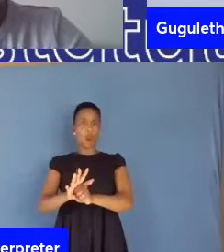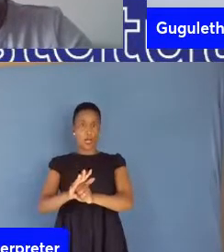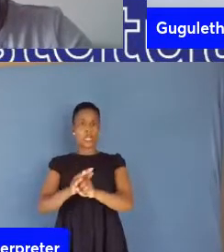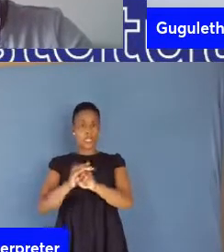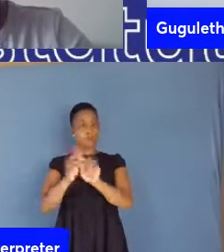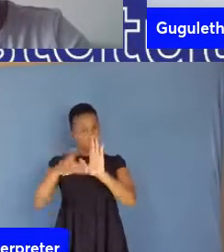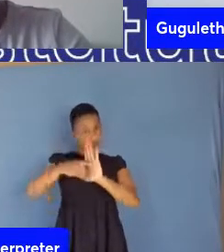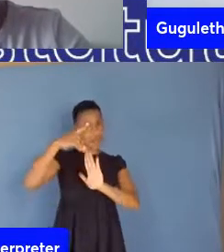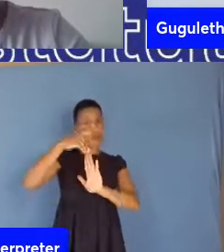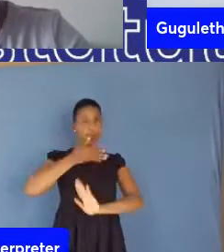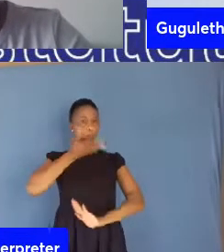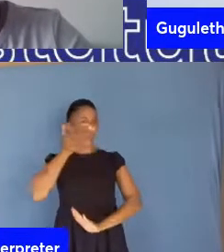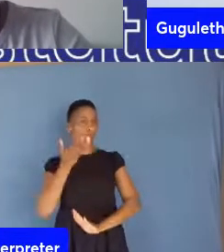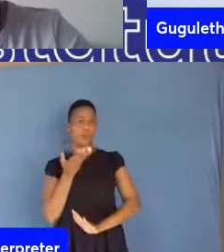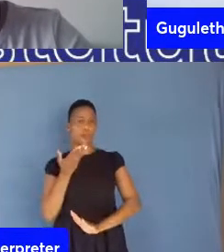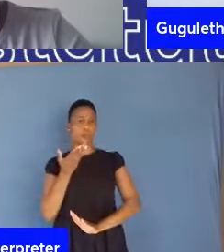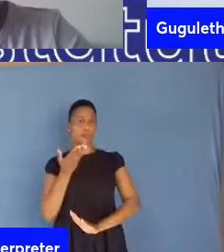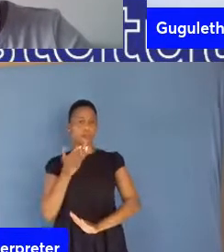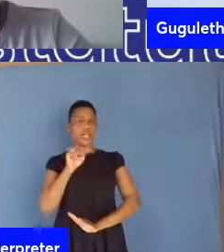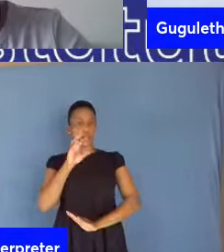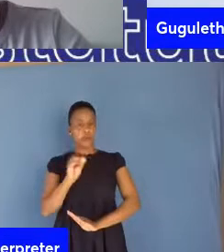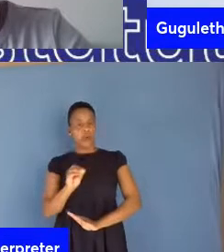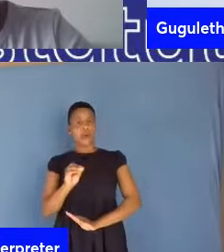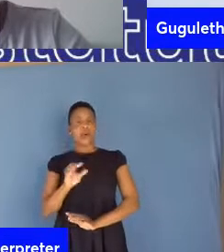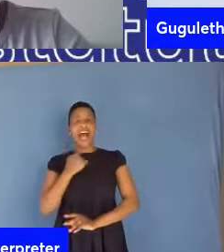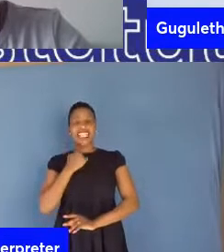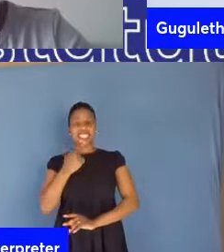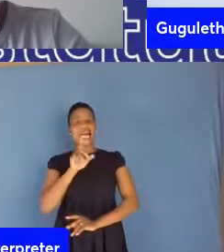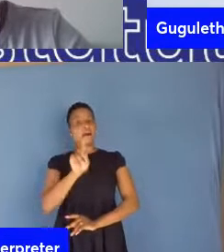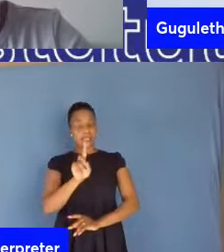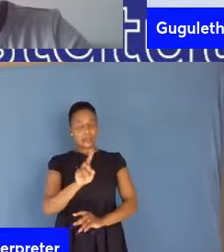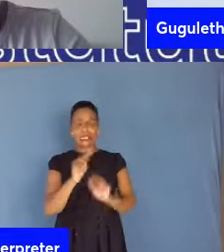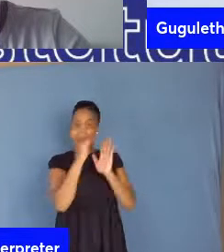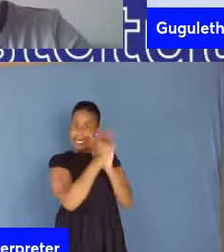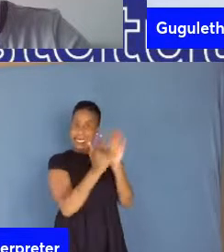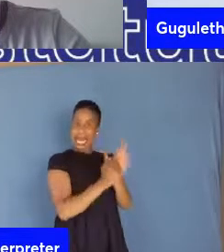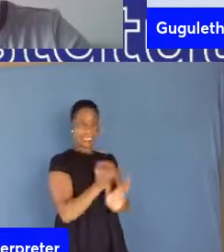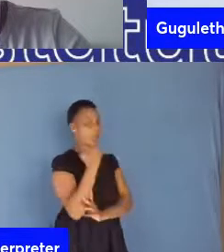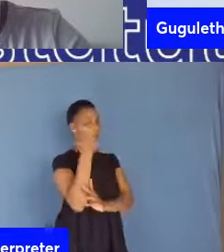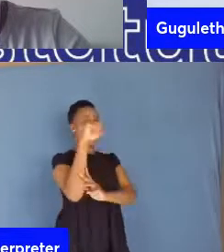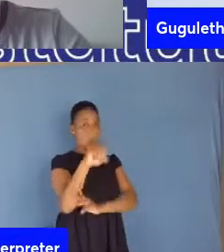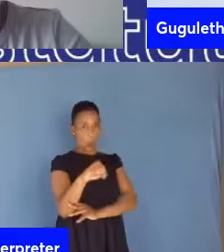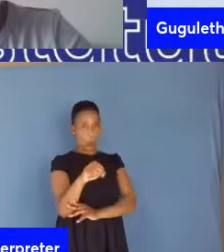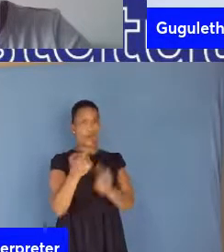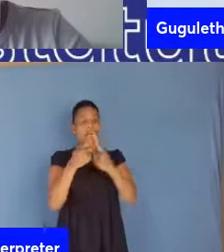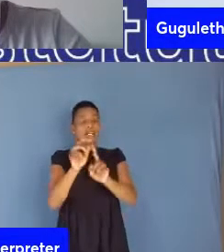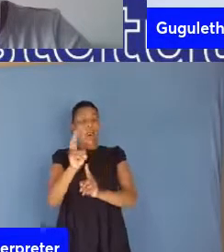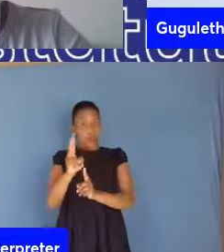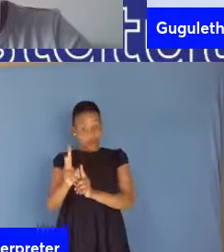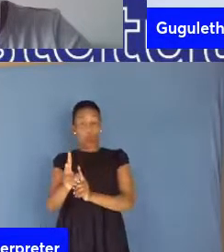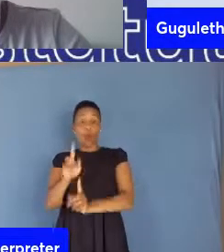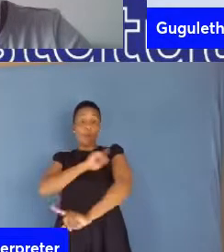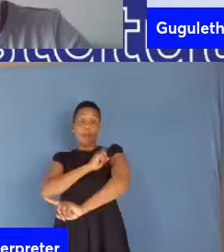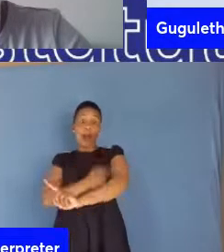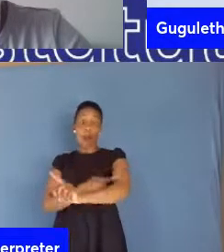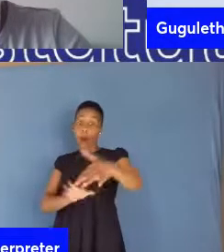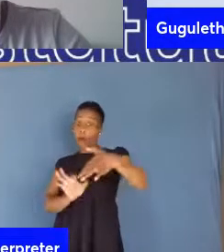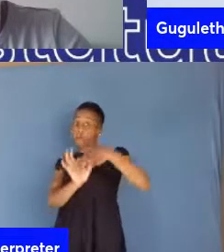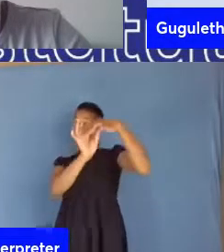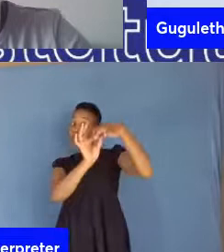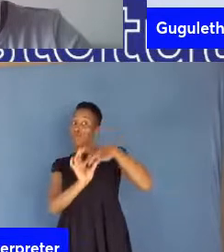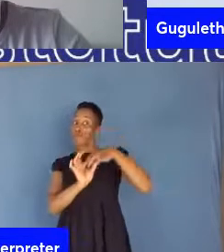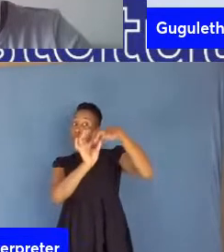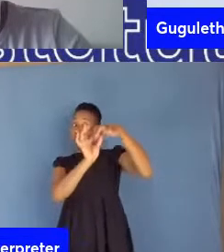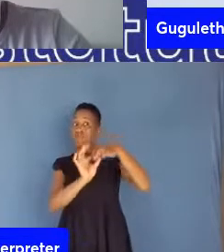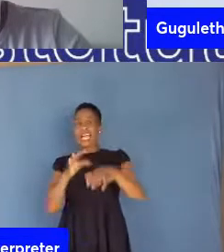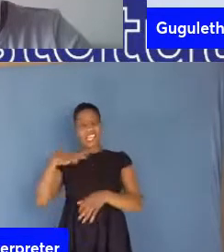fully developed. So the answer is legally no, but also in terms of power relations, a girl of 16